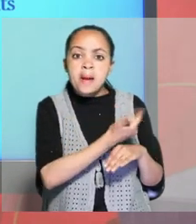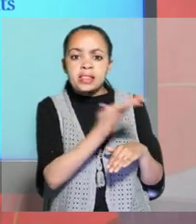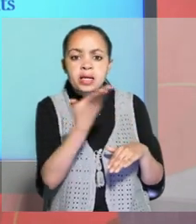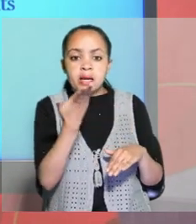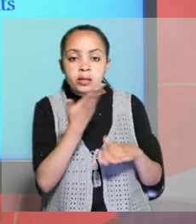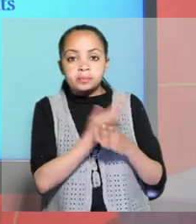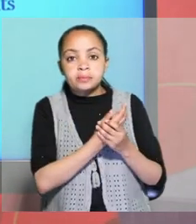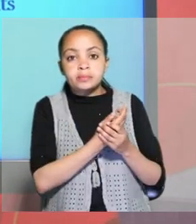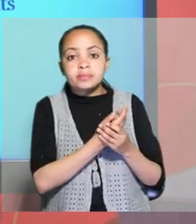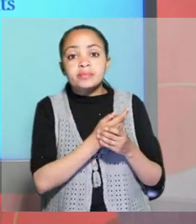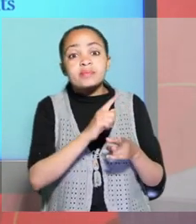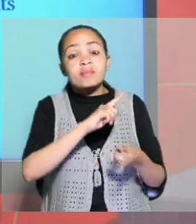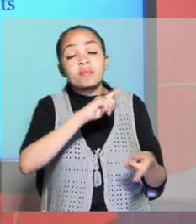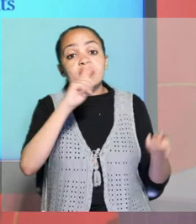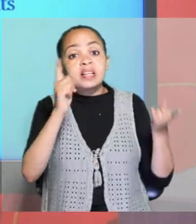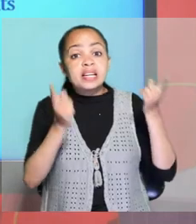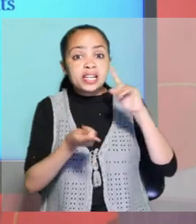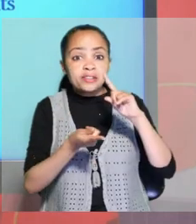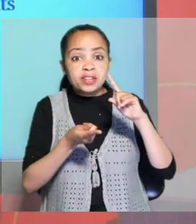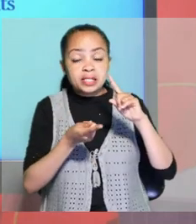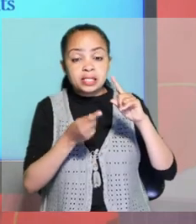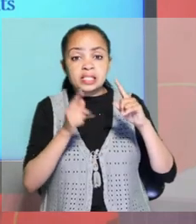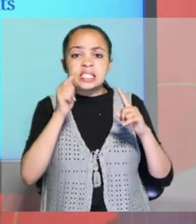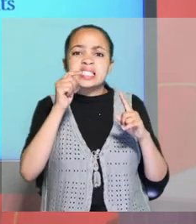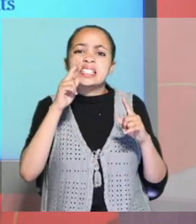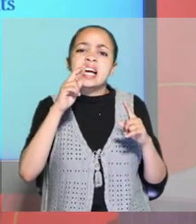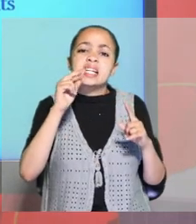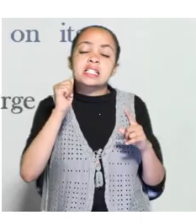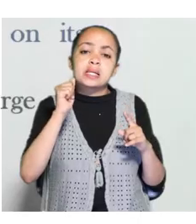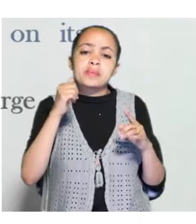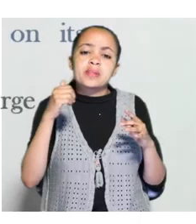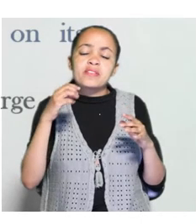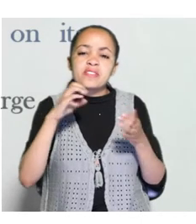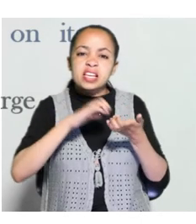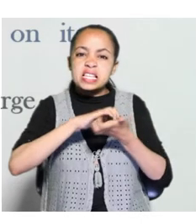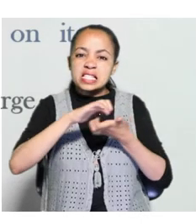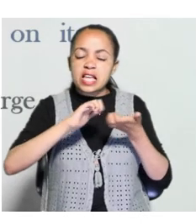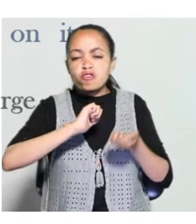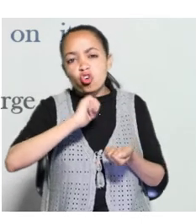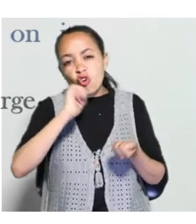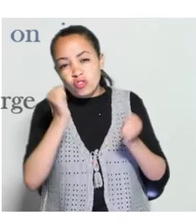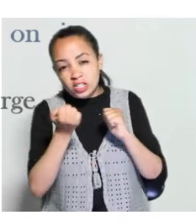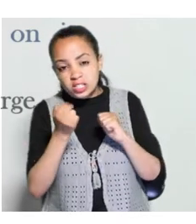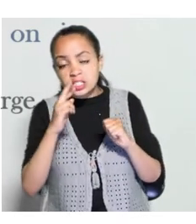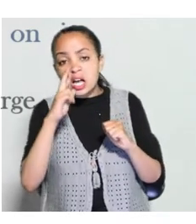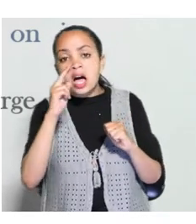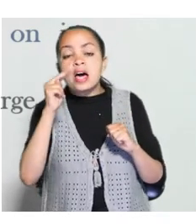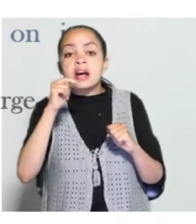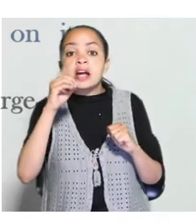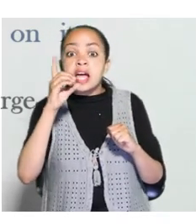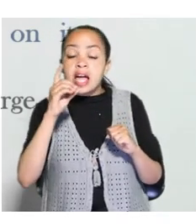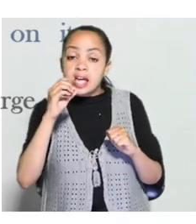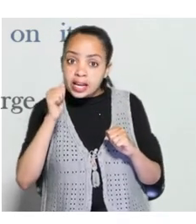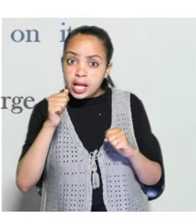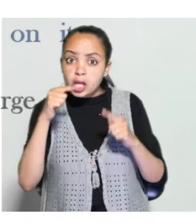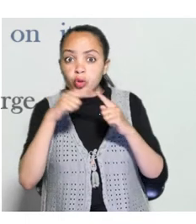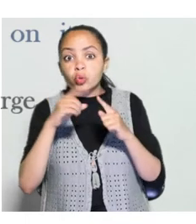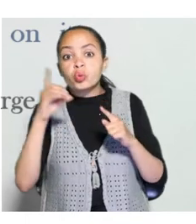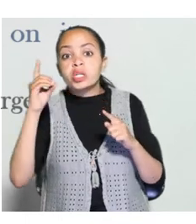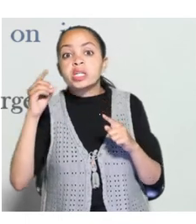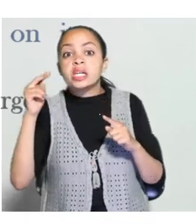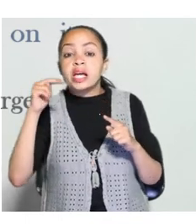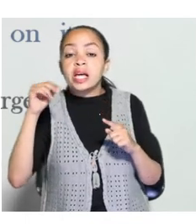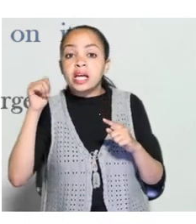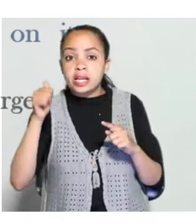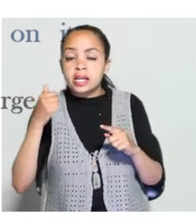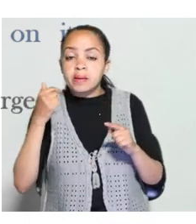where reverse transcriptase enzyme converts RNA into that of DNA.